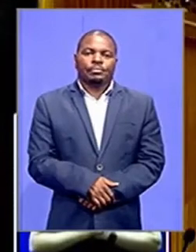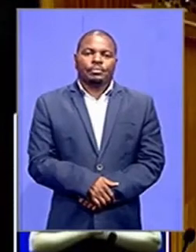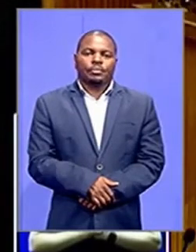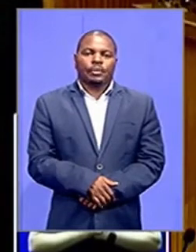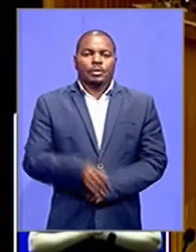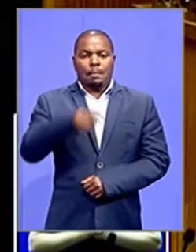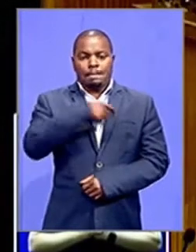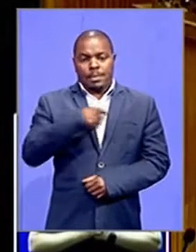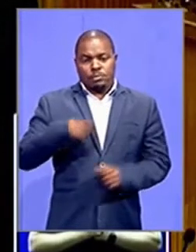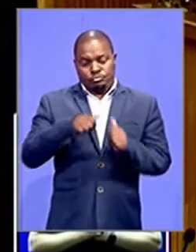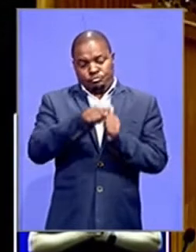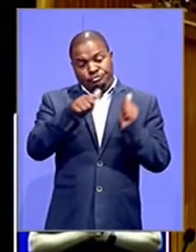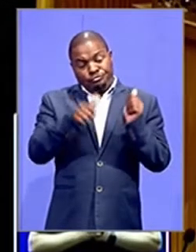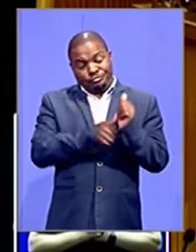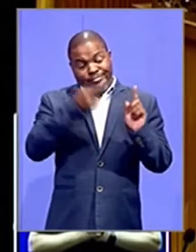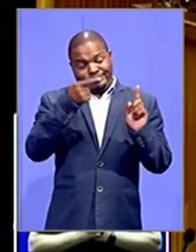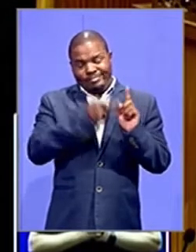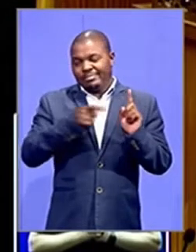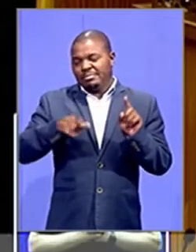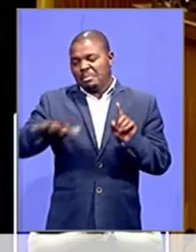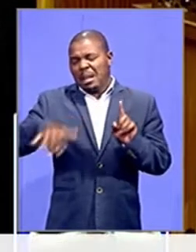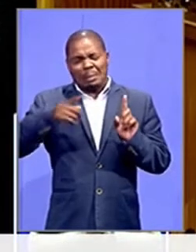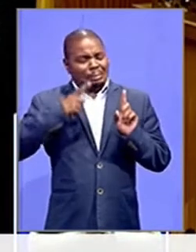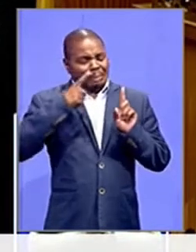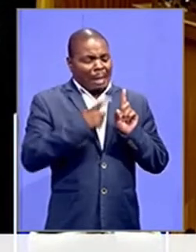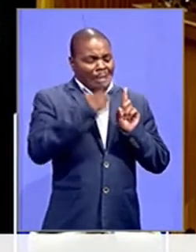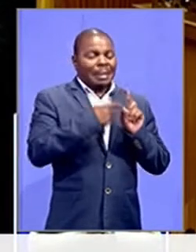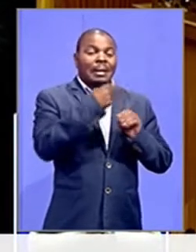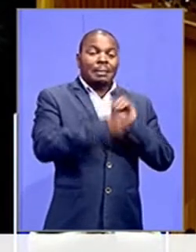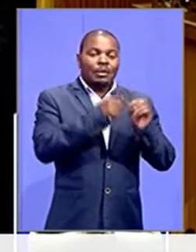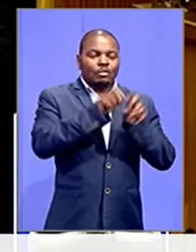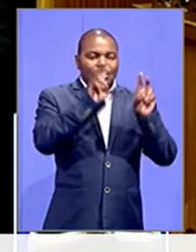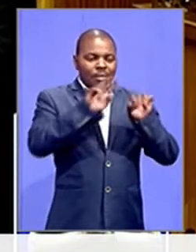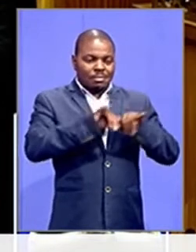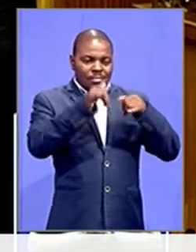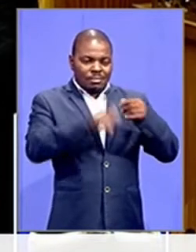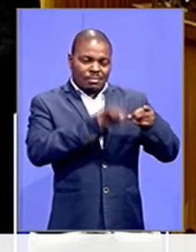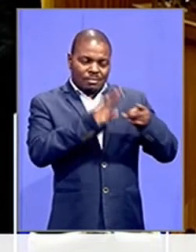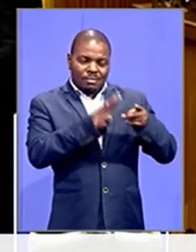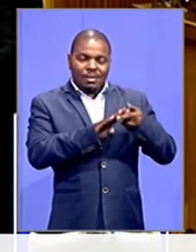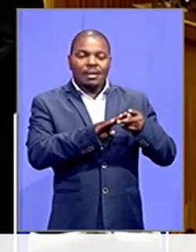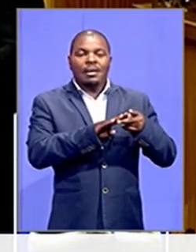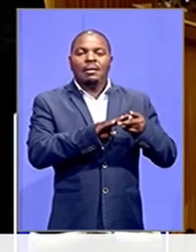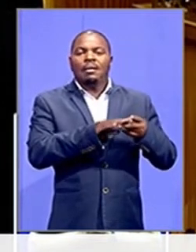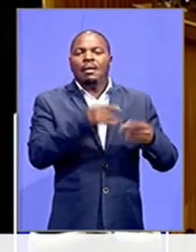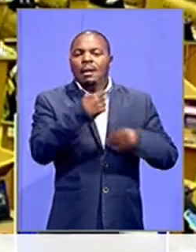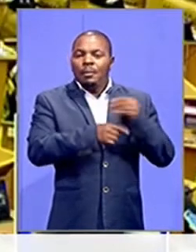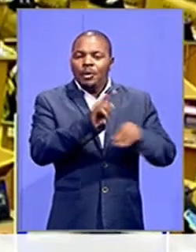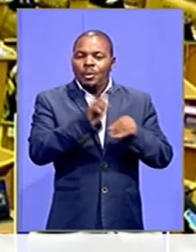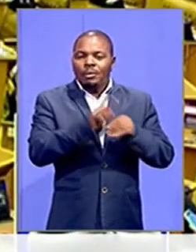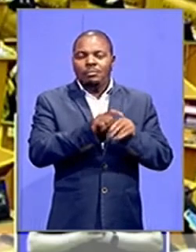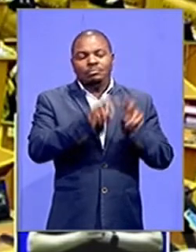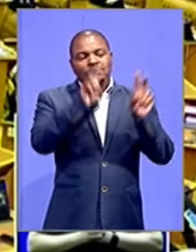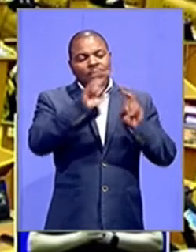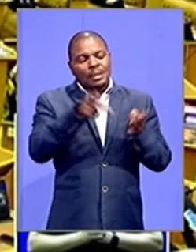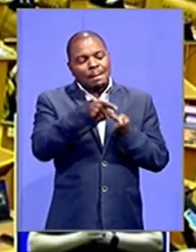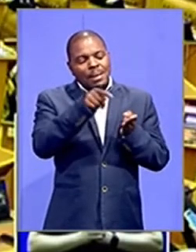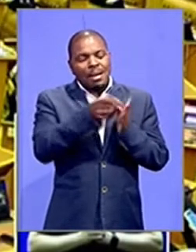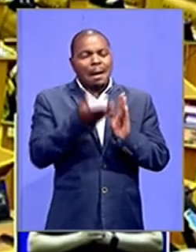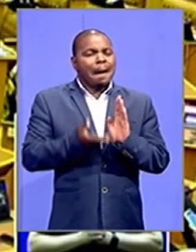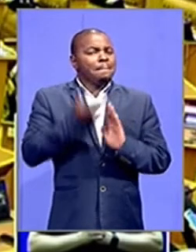Motlatsa mopresidente o ne a gadikwa ka dipotso malebana le maemo a Eskom le ka ga tshitshinyo ya go tlhatloswa ga tlhwatlhwa ya